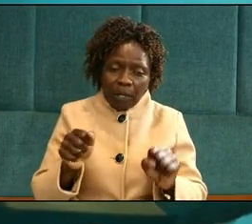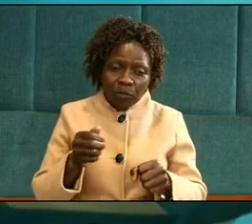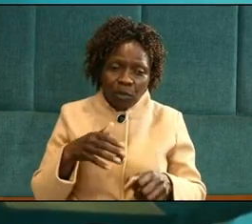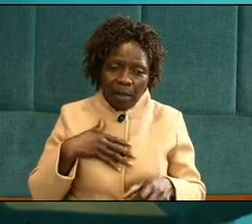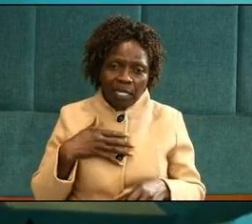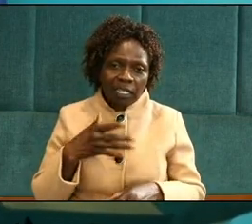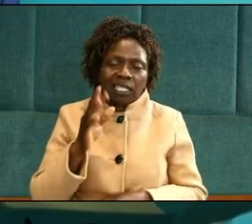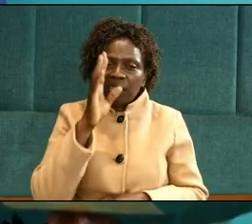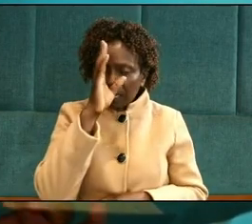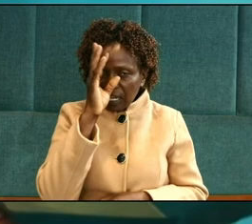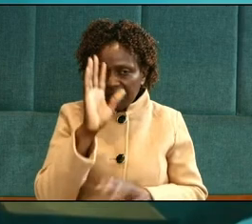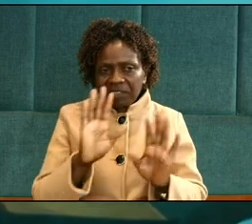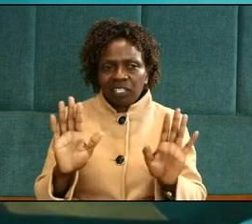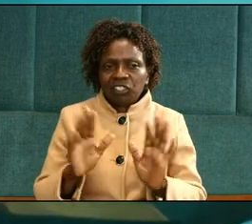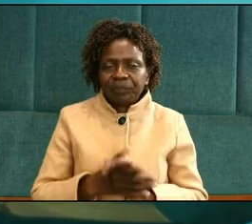He's lying.